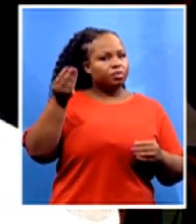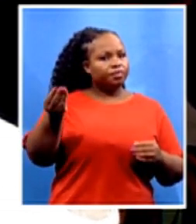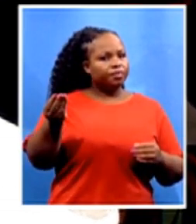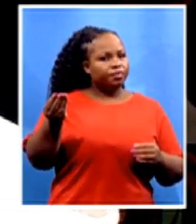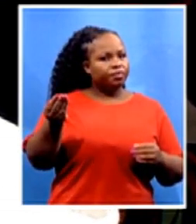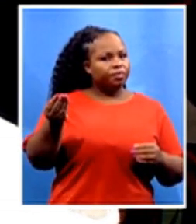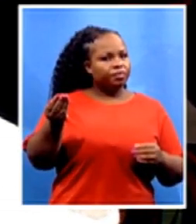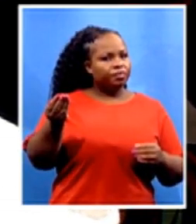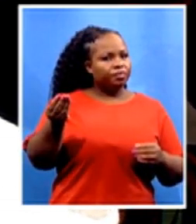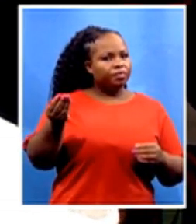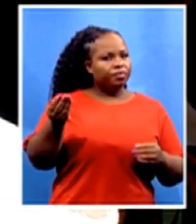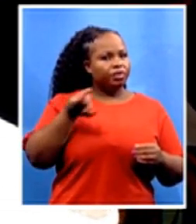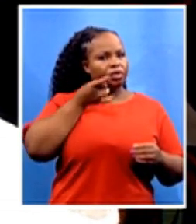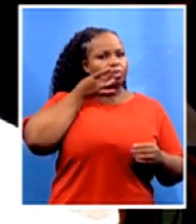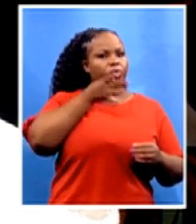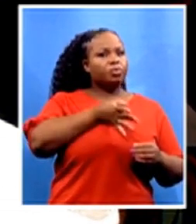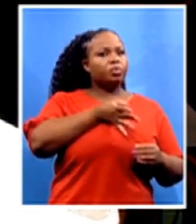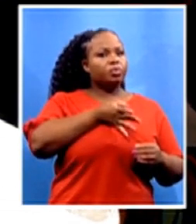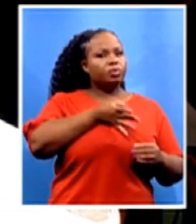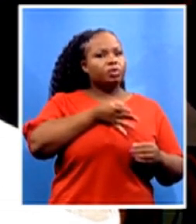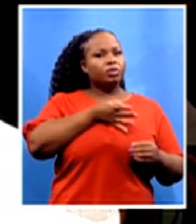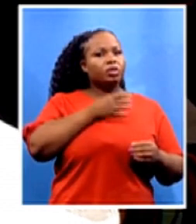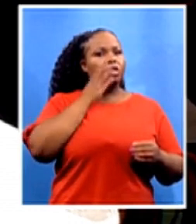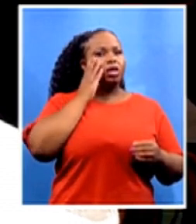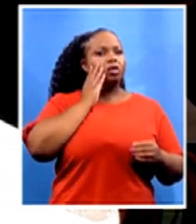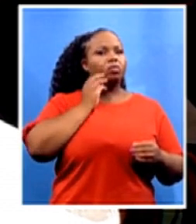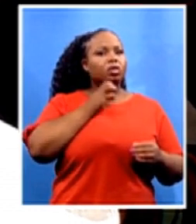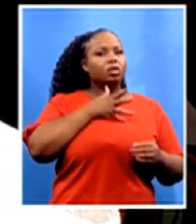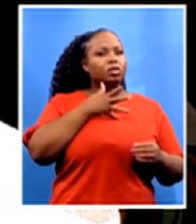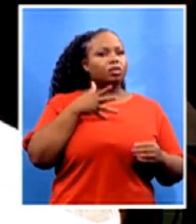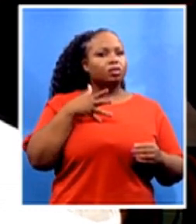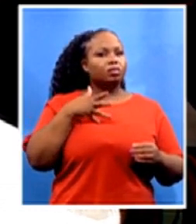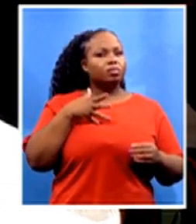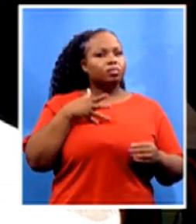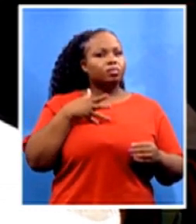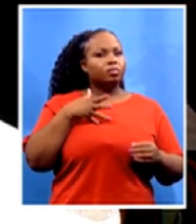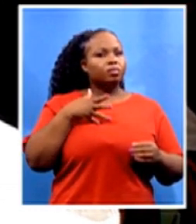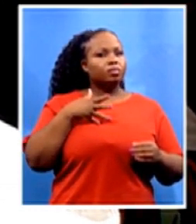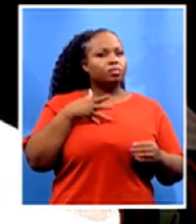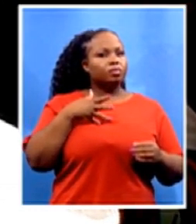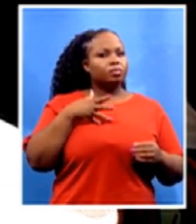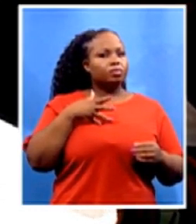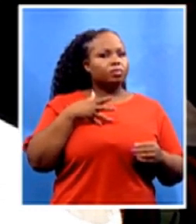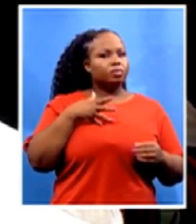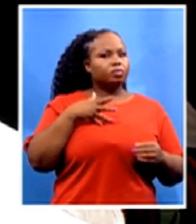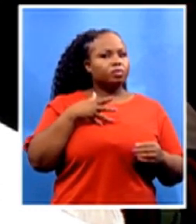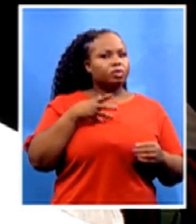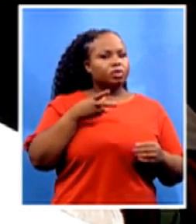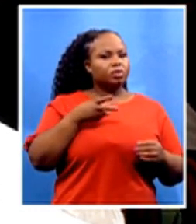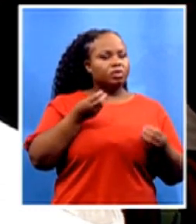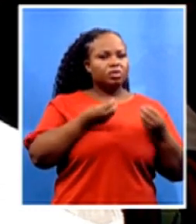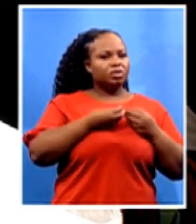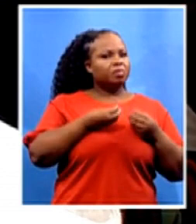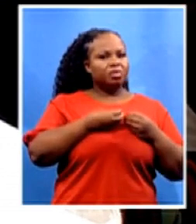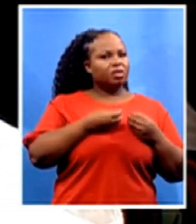granny, which was something that is uncalled for, and it should never be